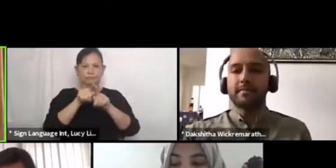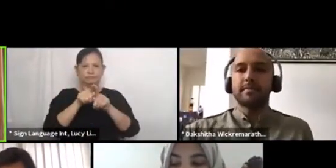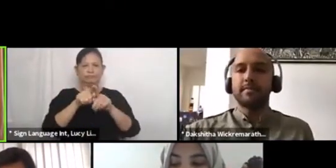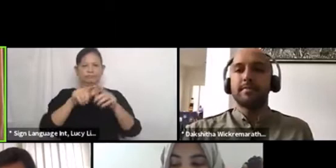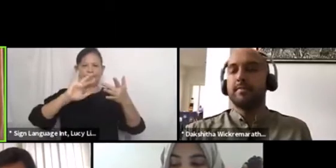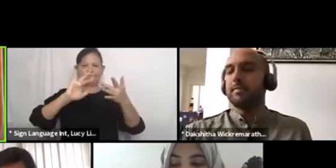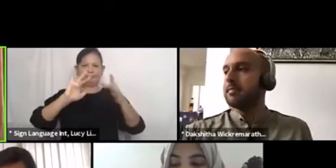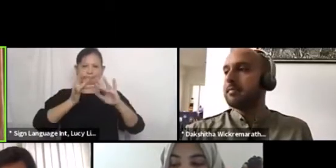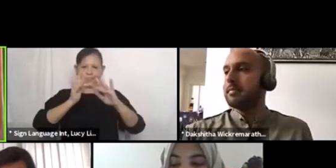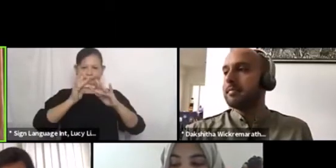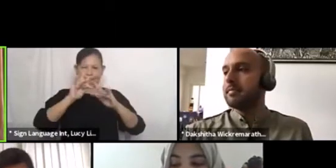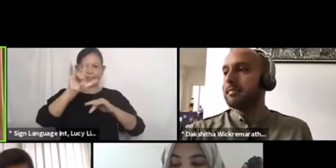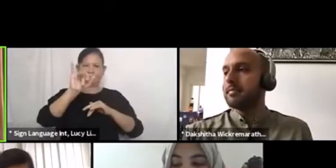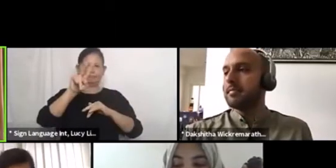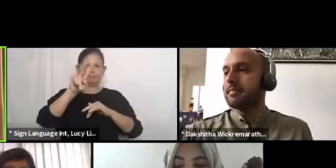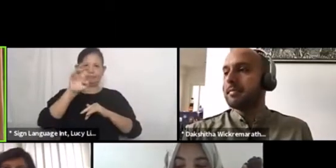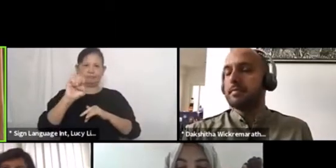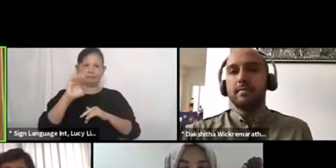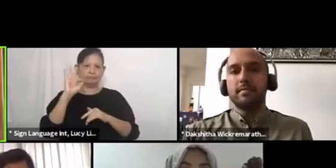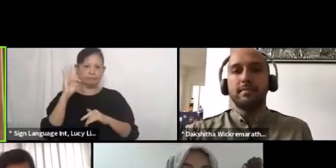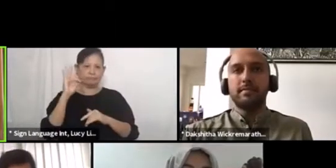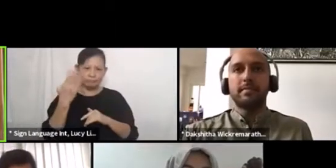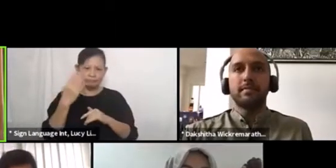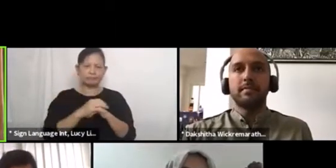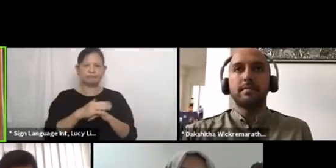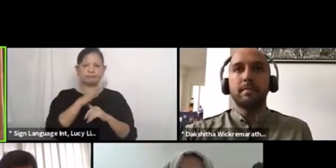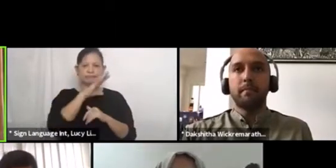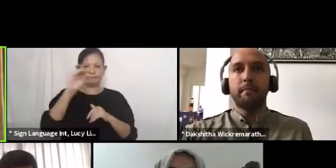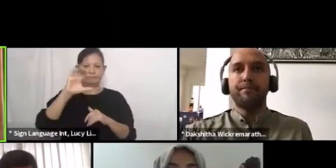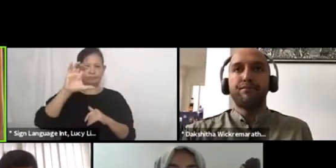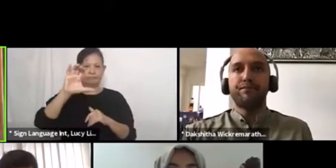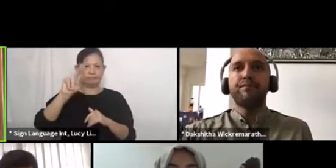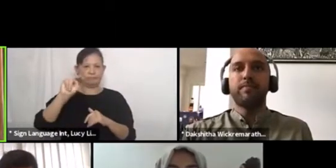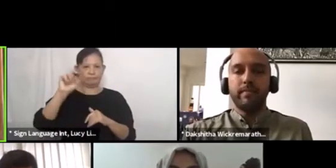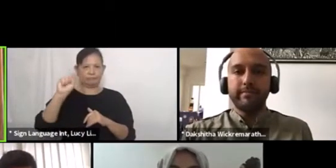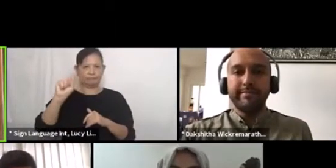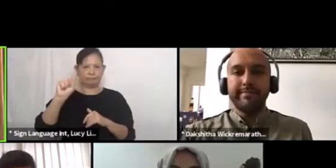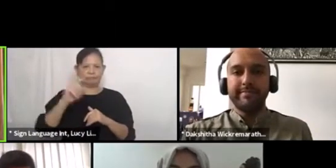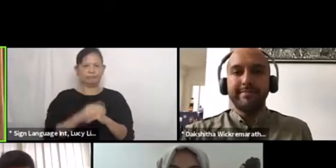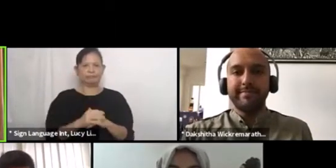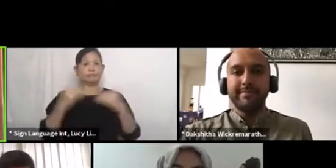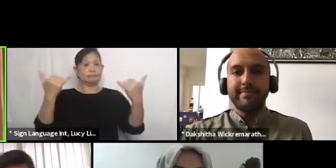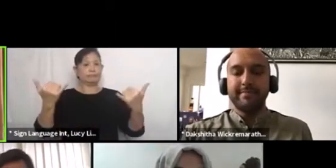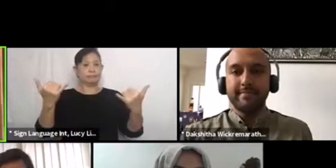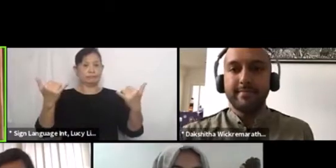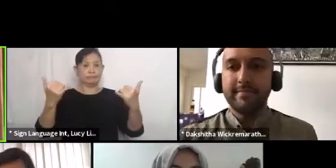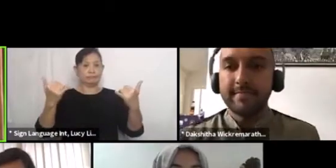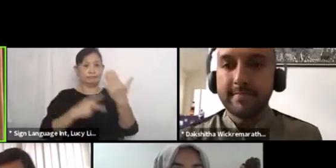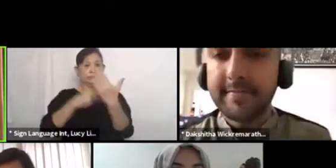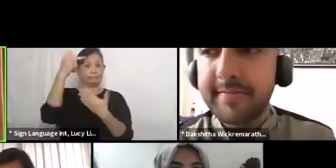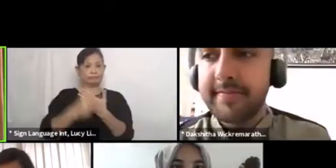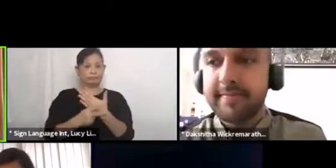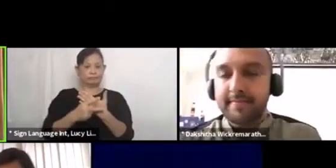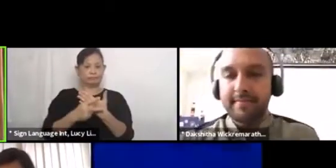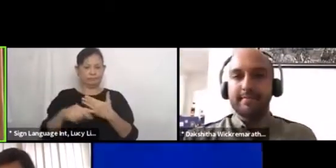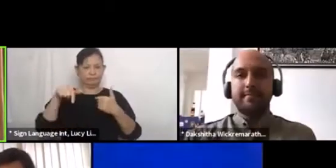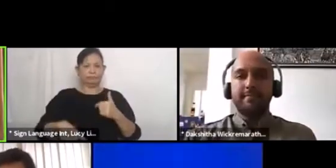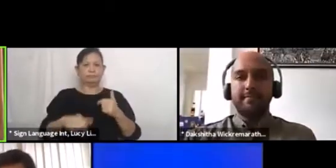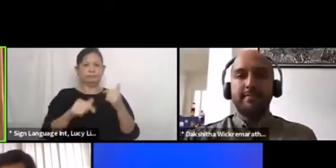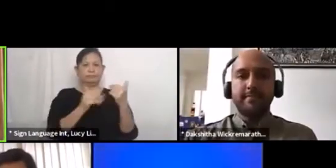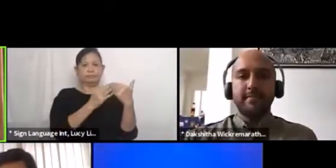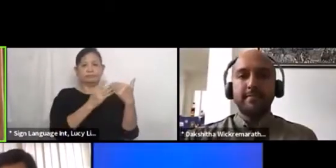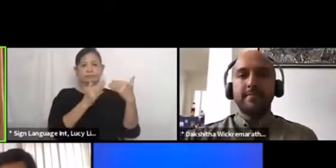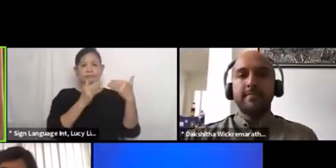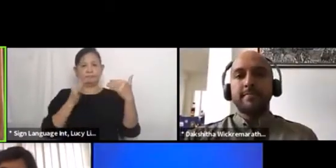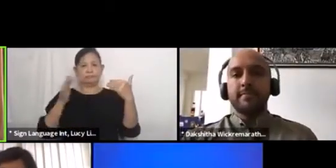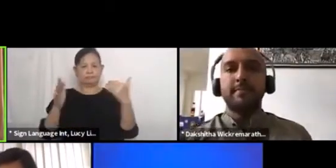of APCR SHR 10 and CNS. Today's session is the 11th in the series, and